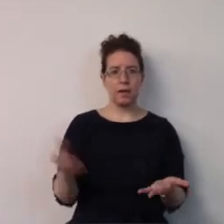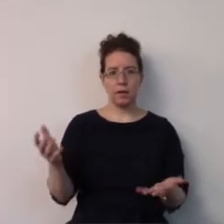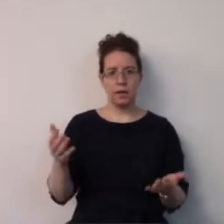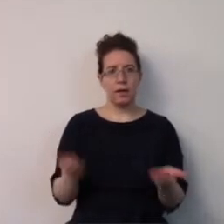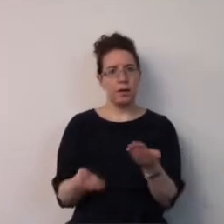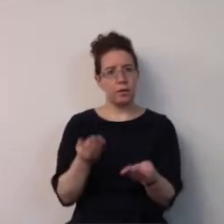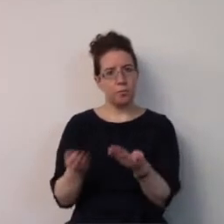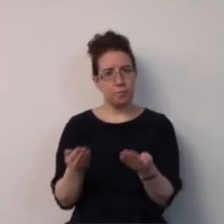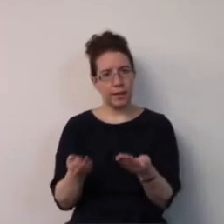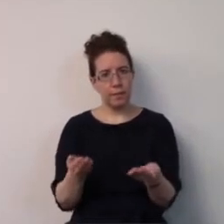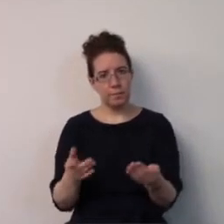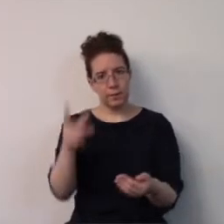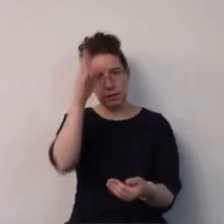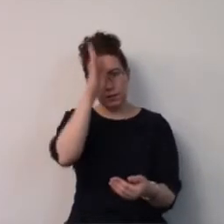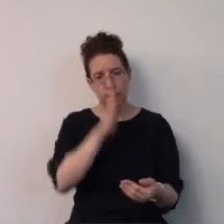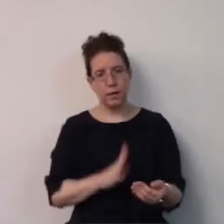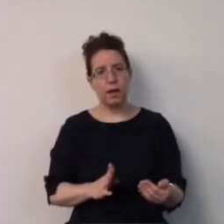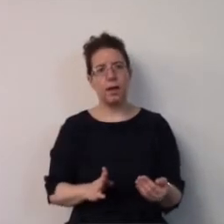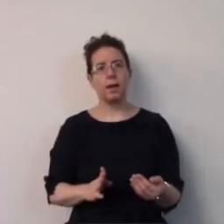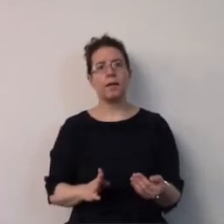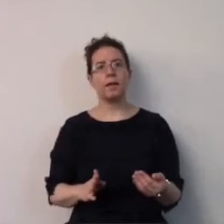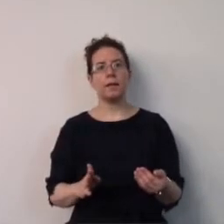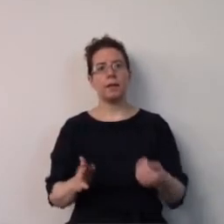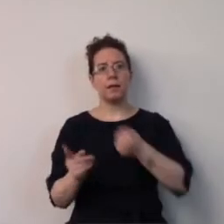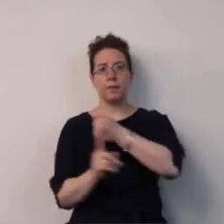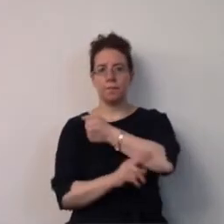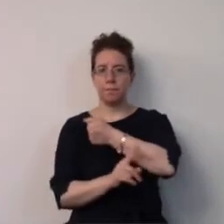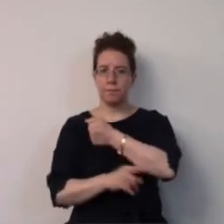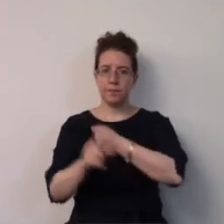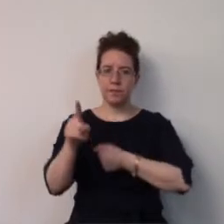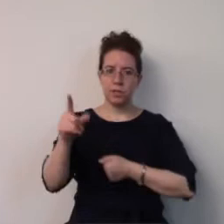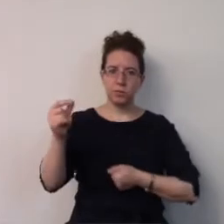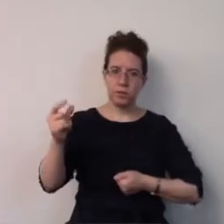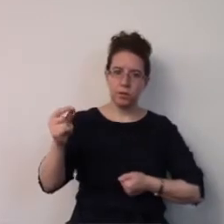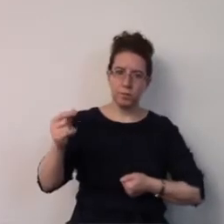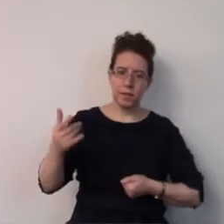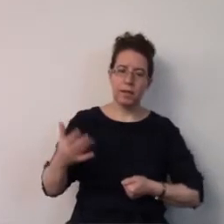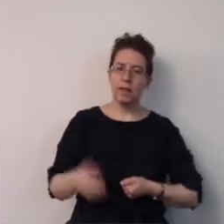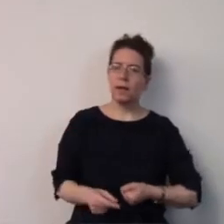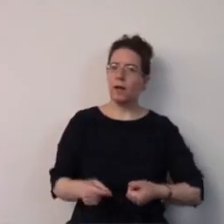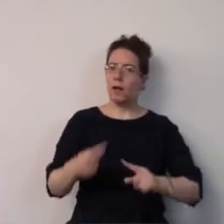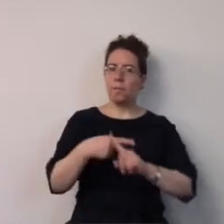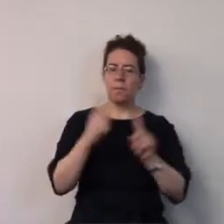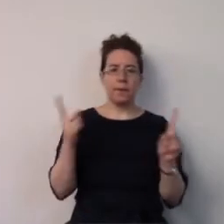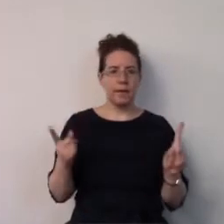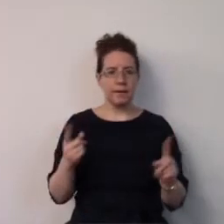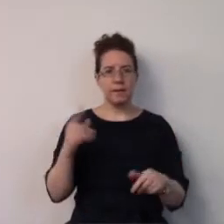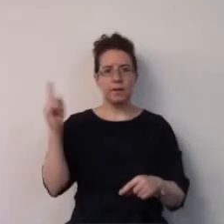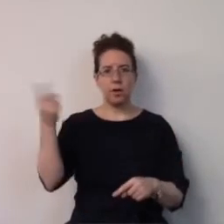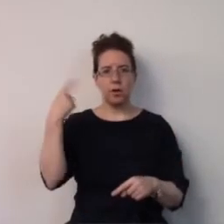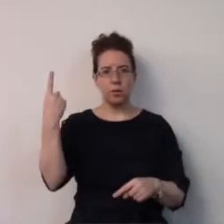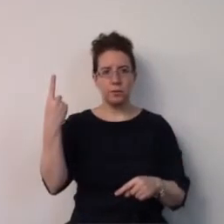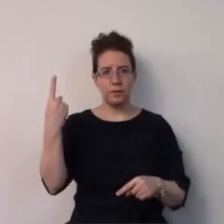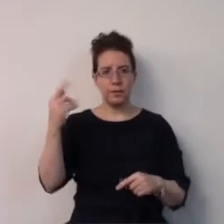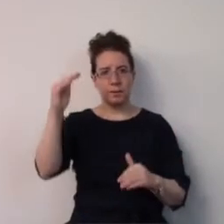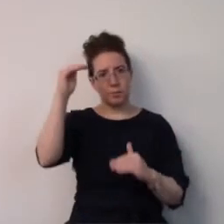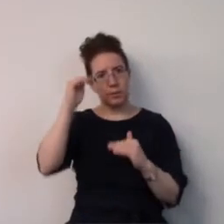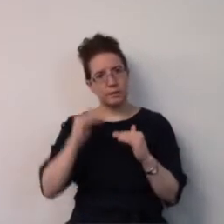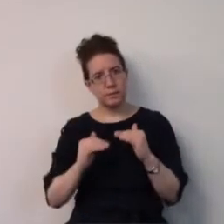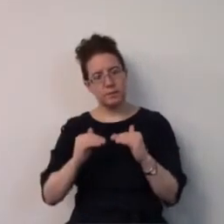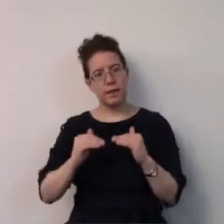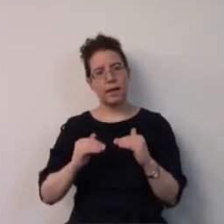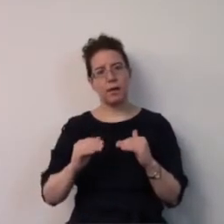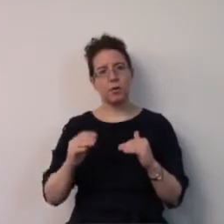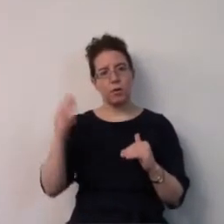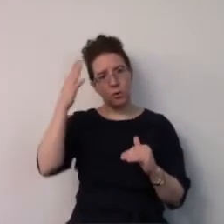tender grass of the field, and let it be wet with the dew of heaven, and let his portion be with the wild beasts of the field